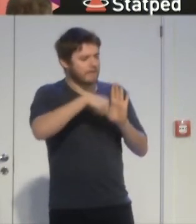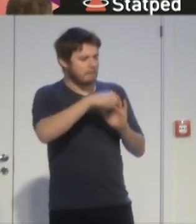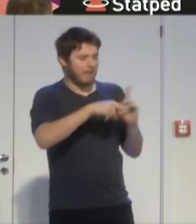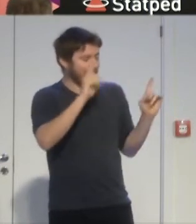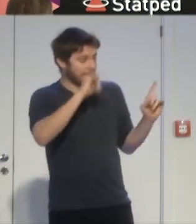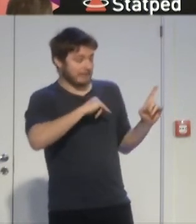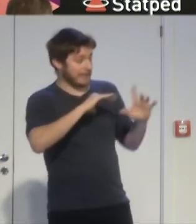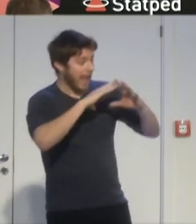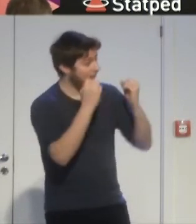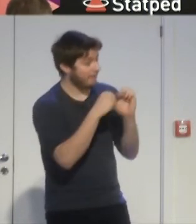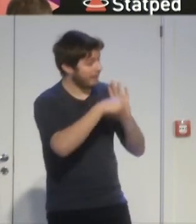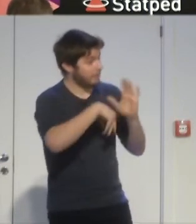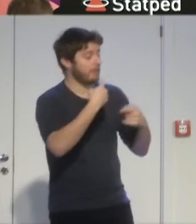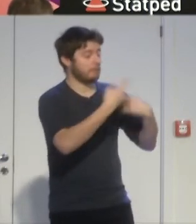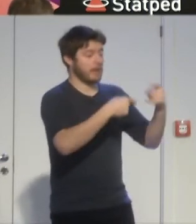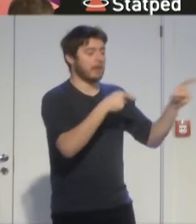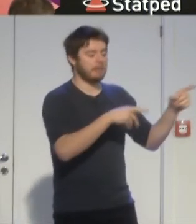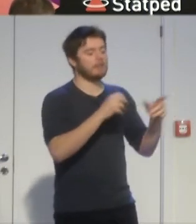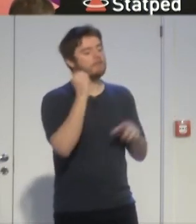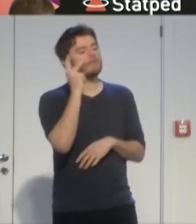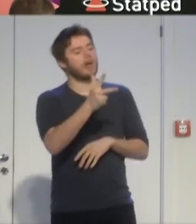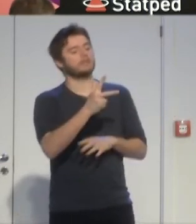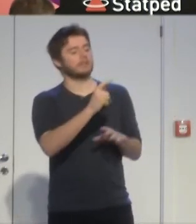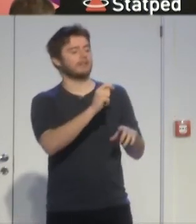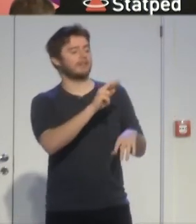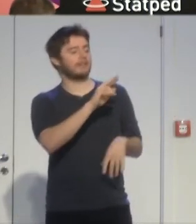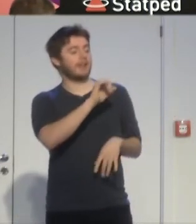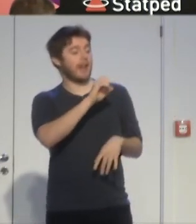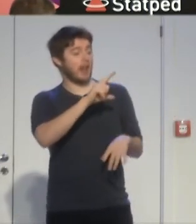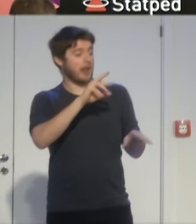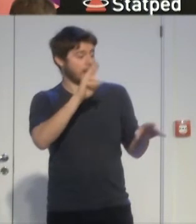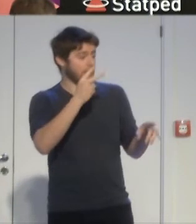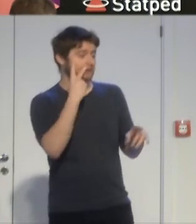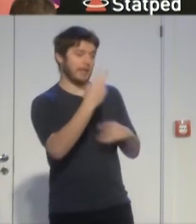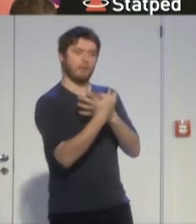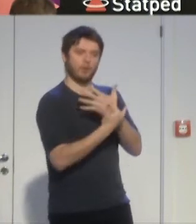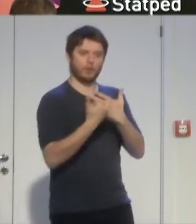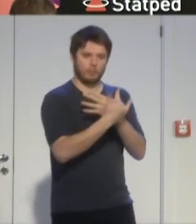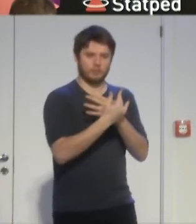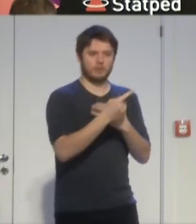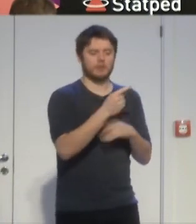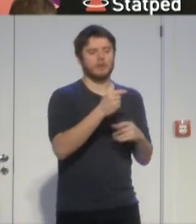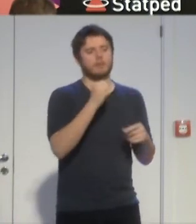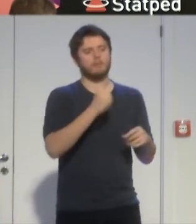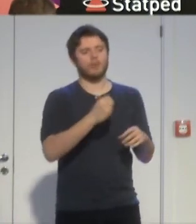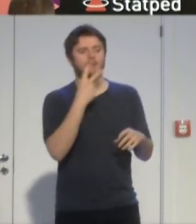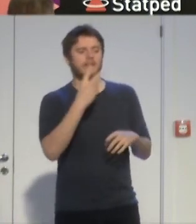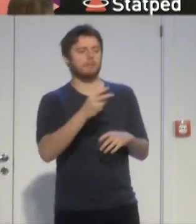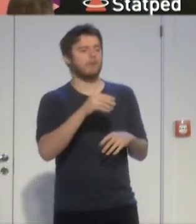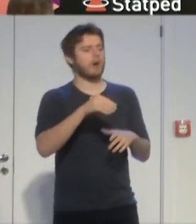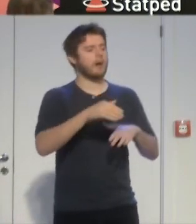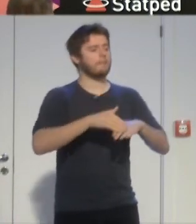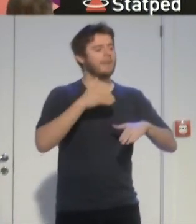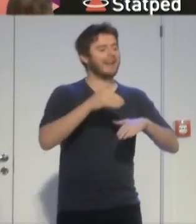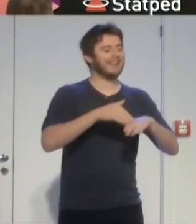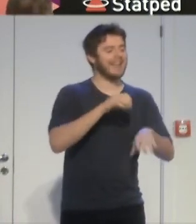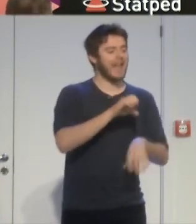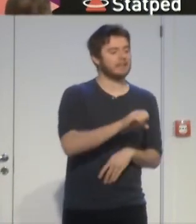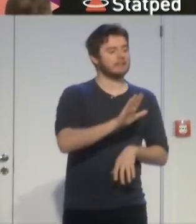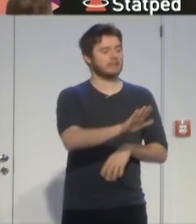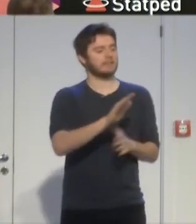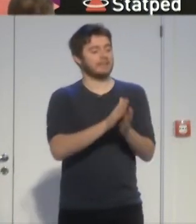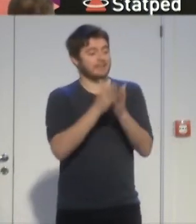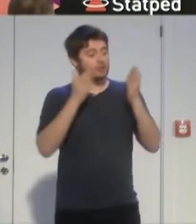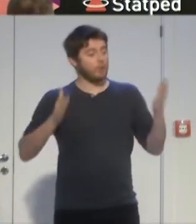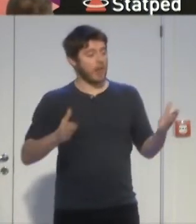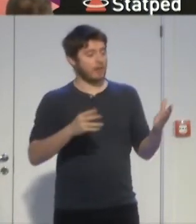there, but the French trailer is still there. So you can look at YouTube for Marie's Story, and you will find a fragment of